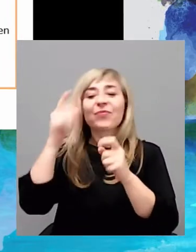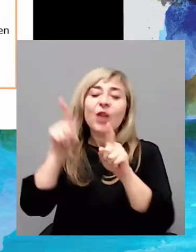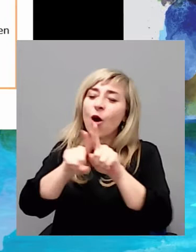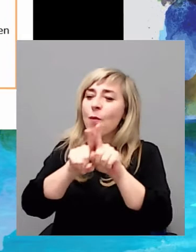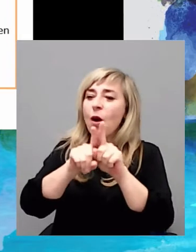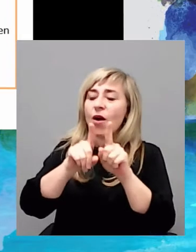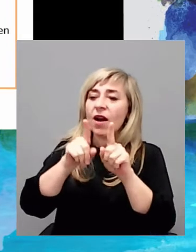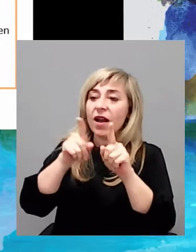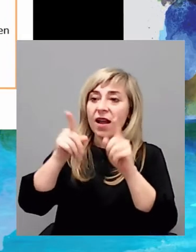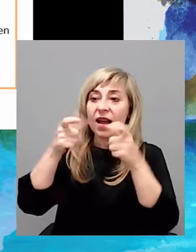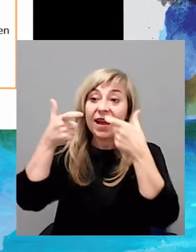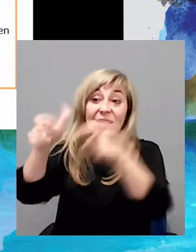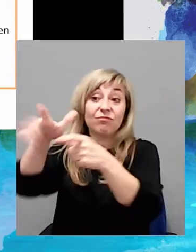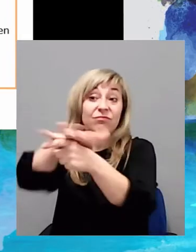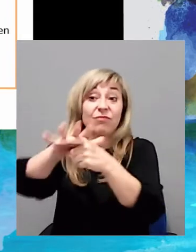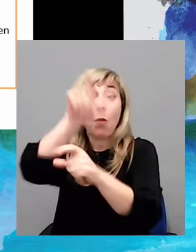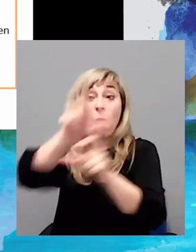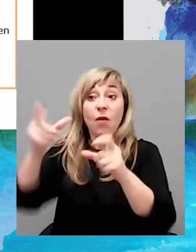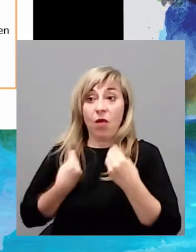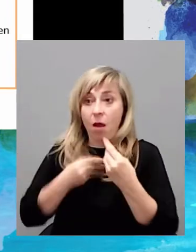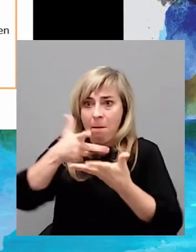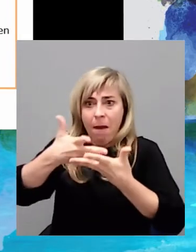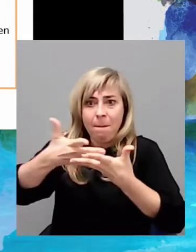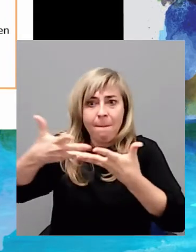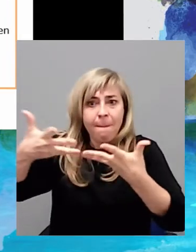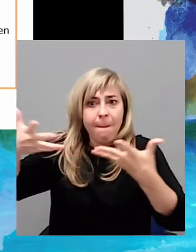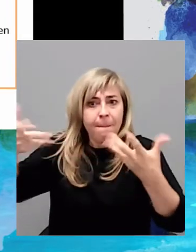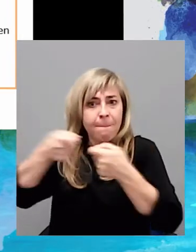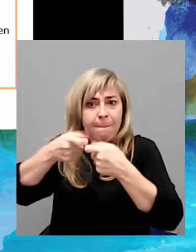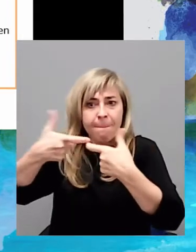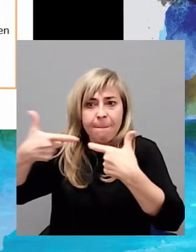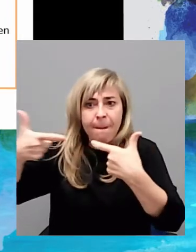to professionally address